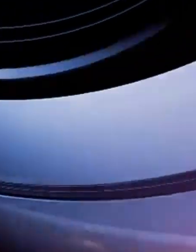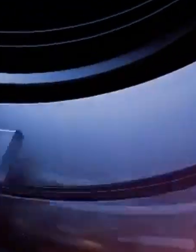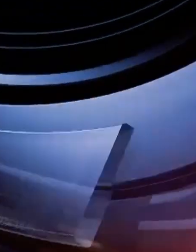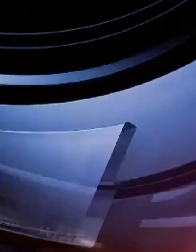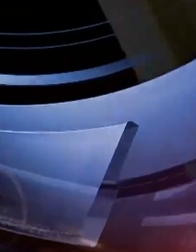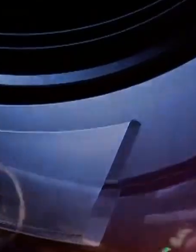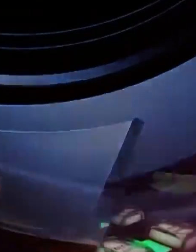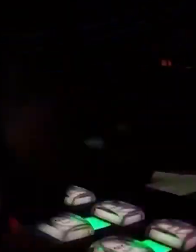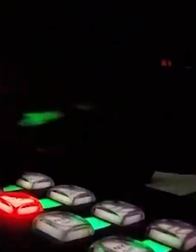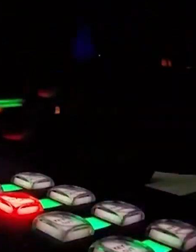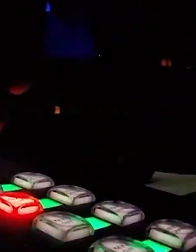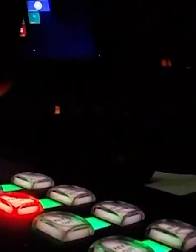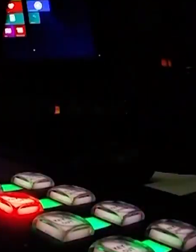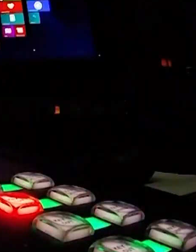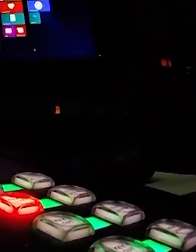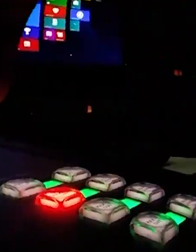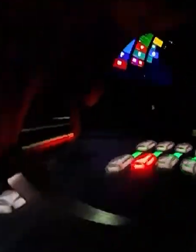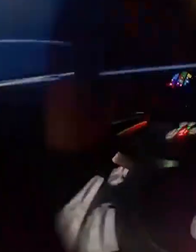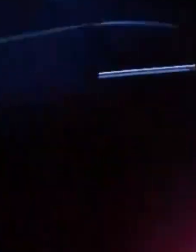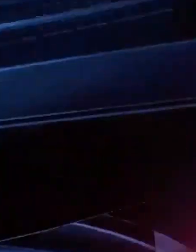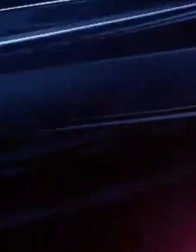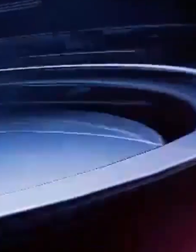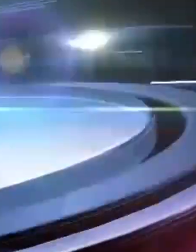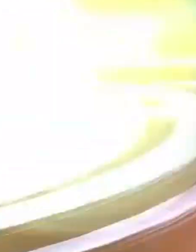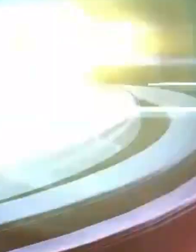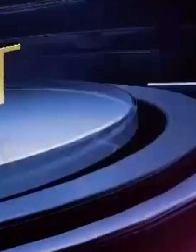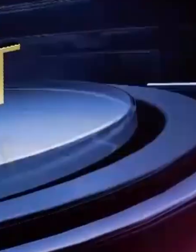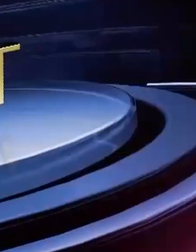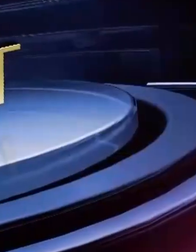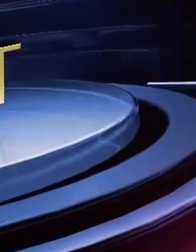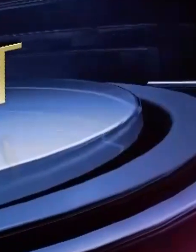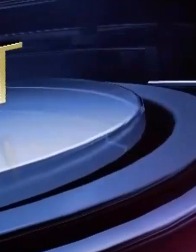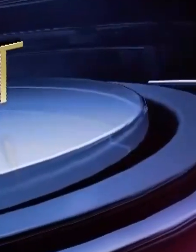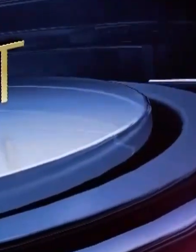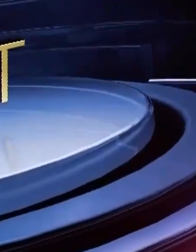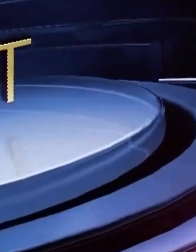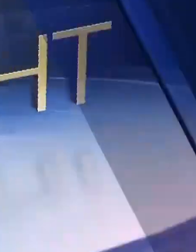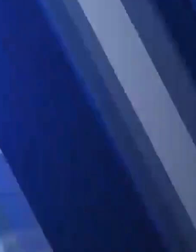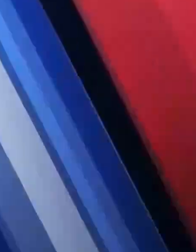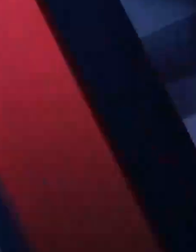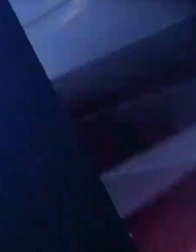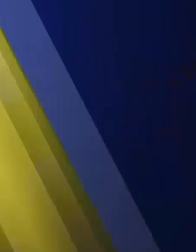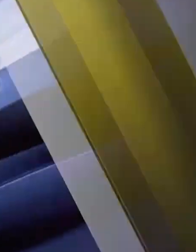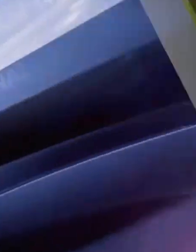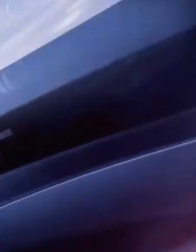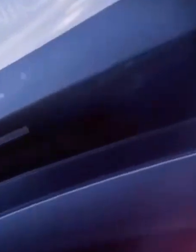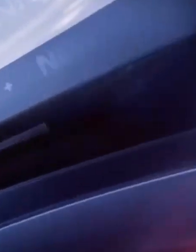Broadcasting from our studios in the Pine St. Michael, this is CBC NewsNight, starting now.